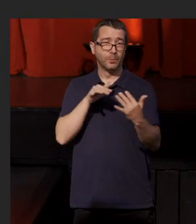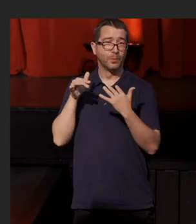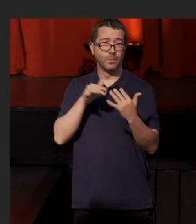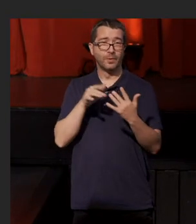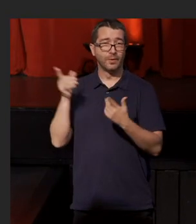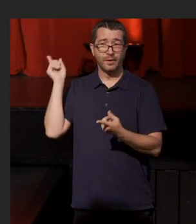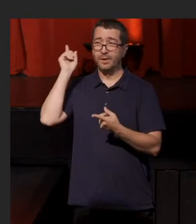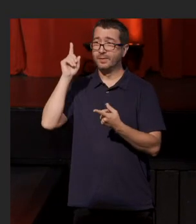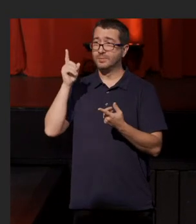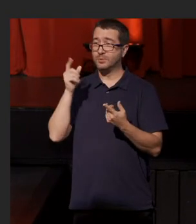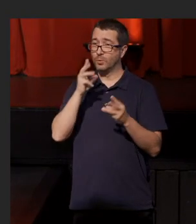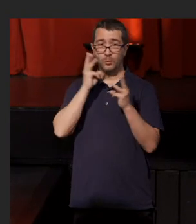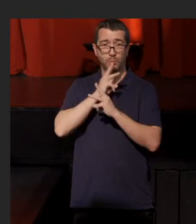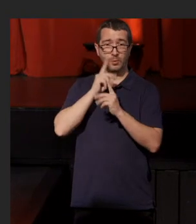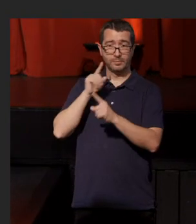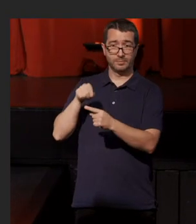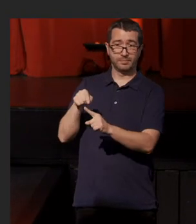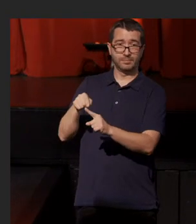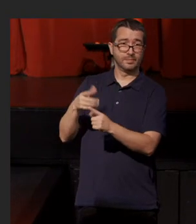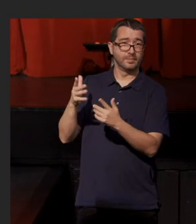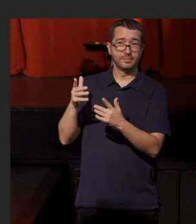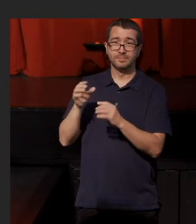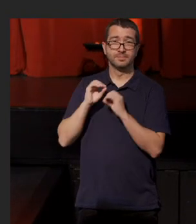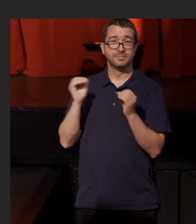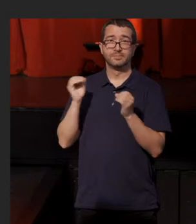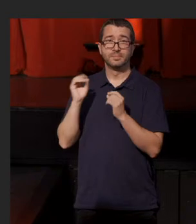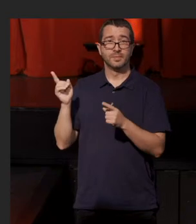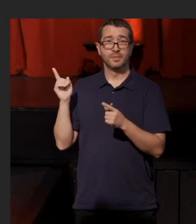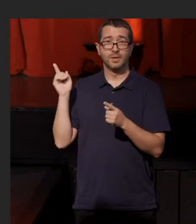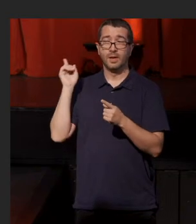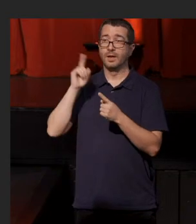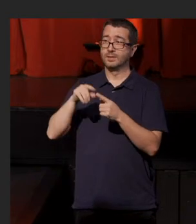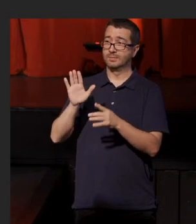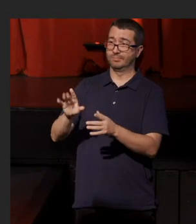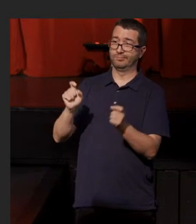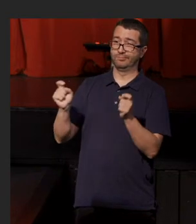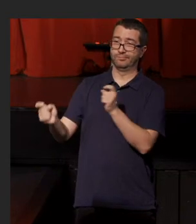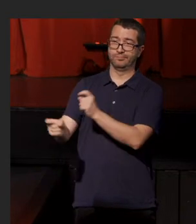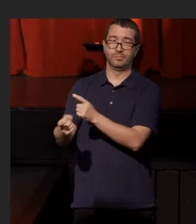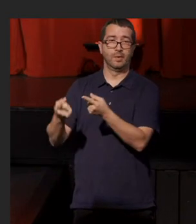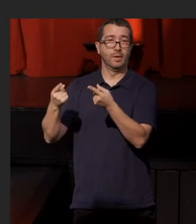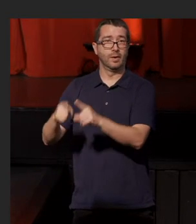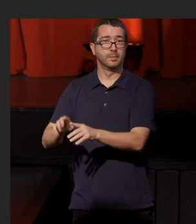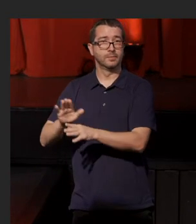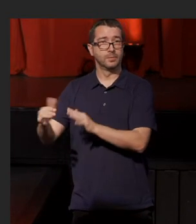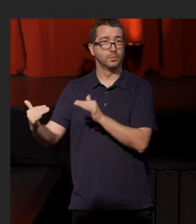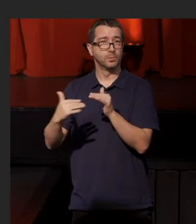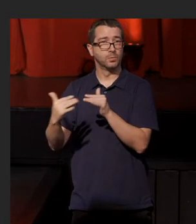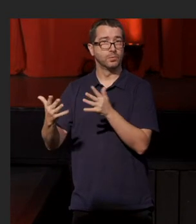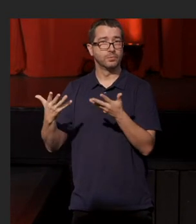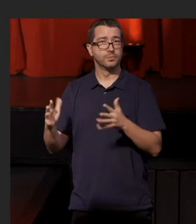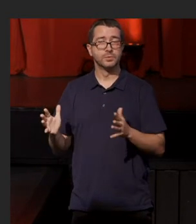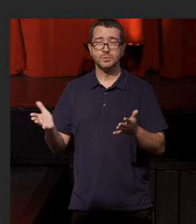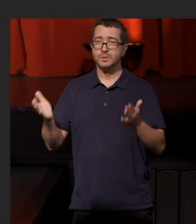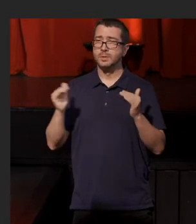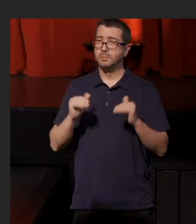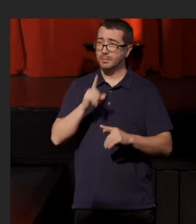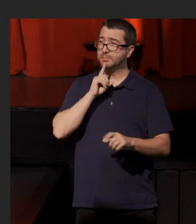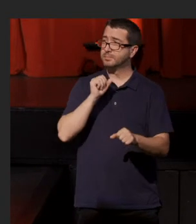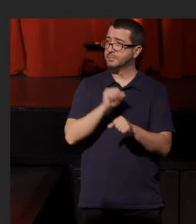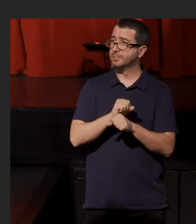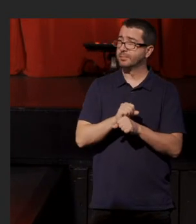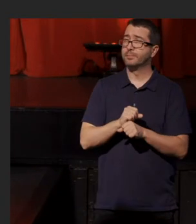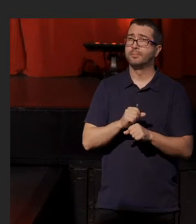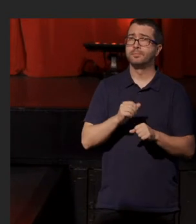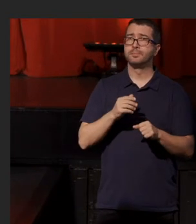such time as things change over there. The reality is that, you know, I think we have to